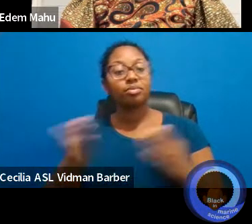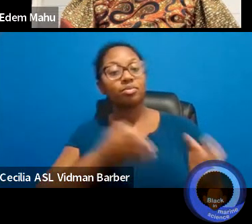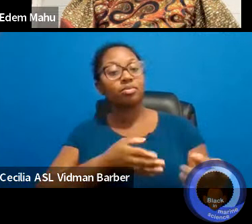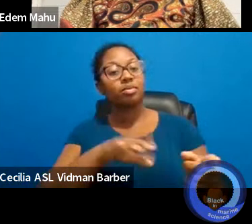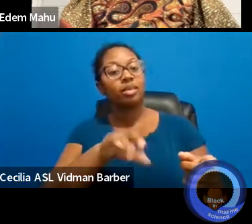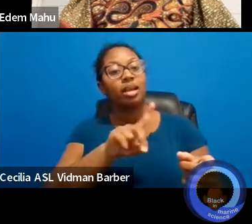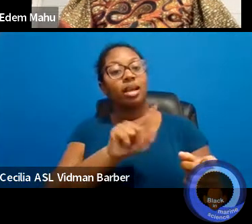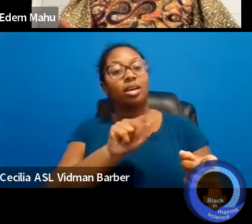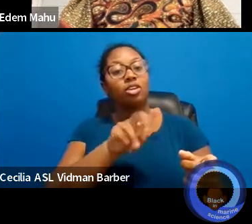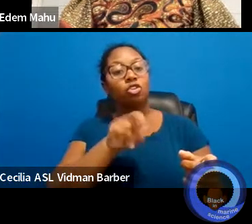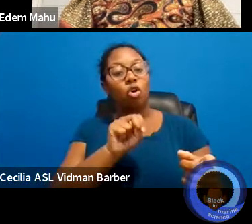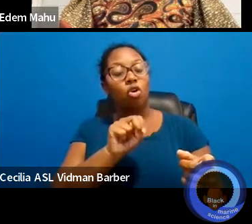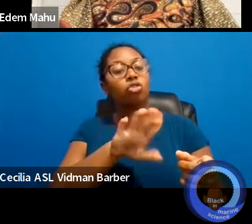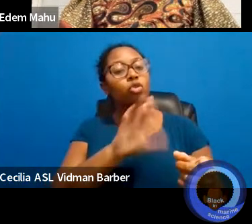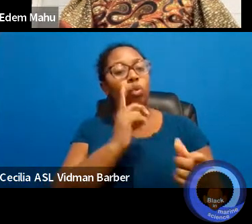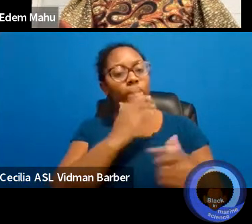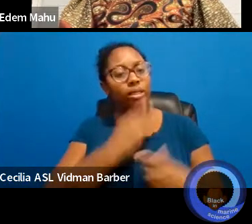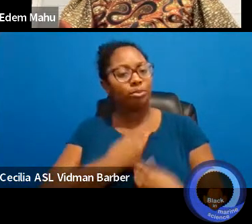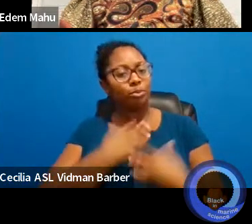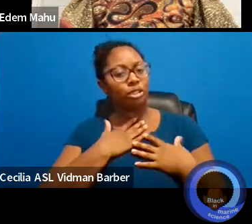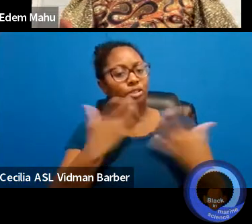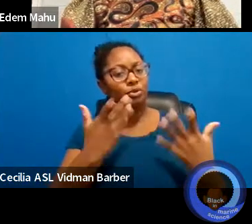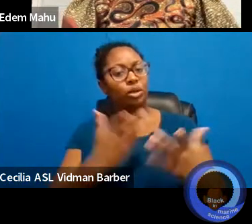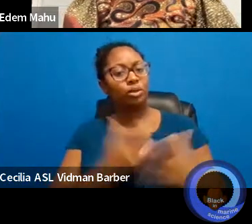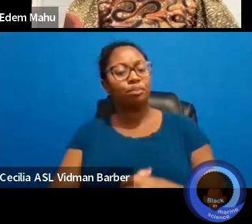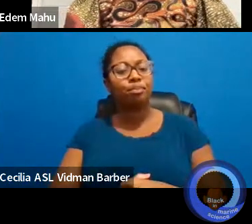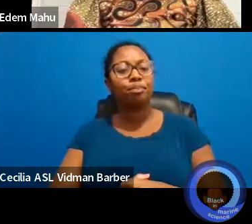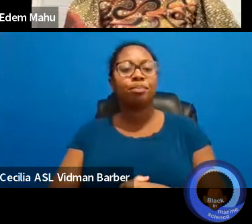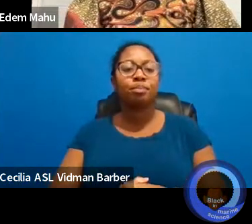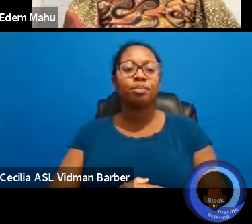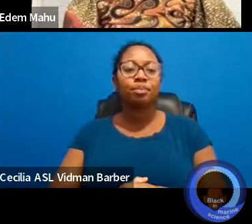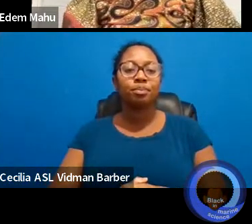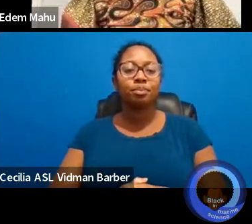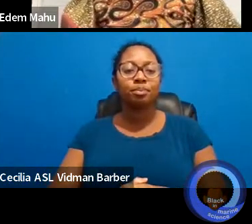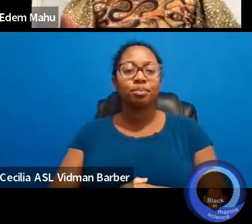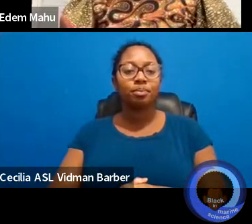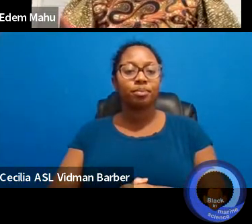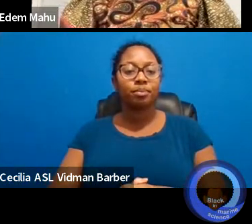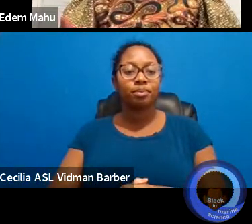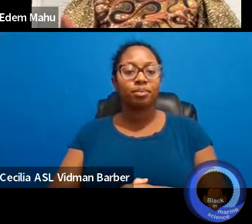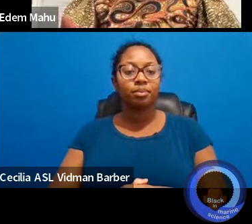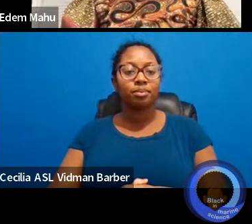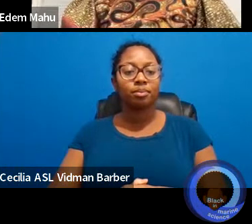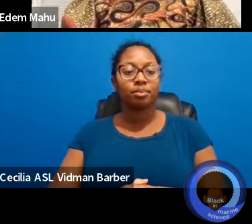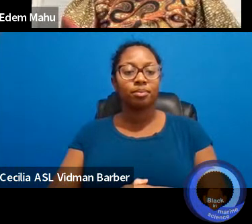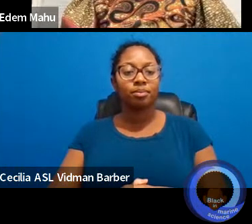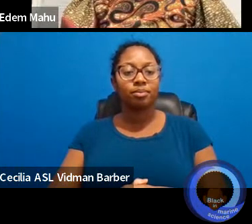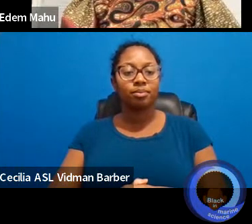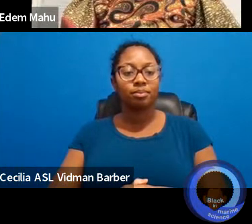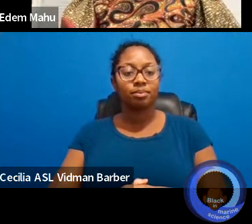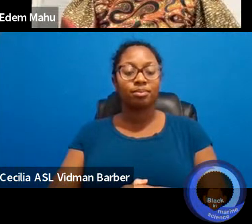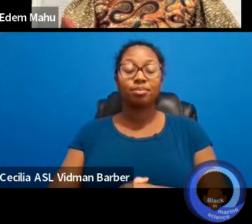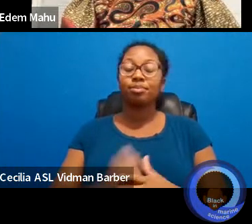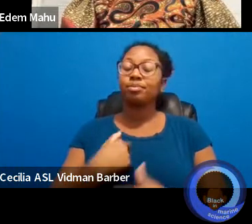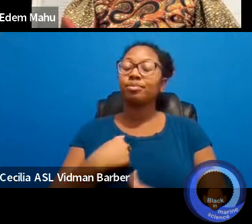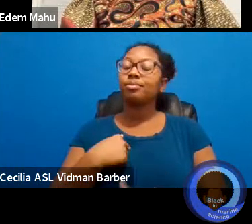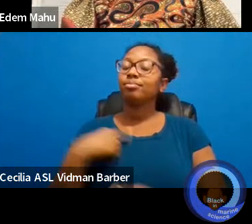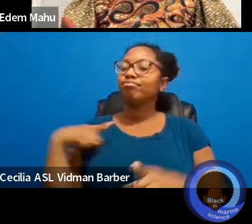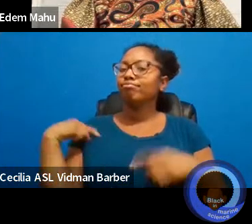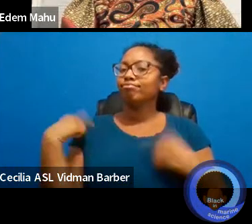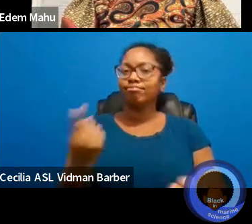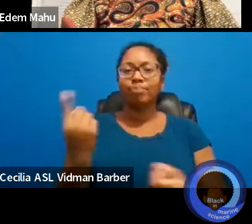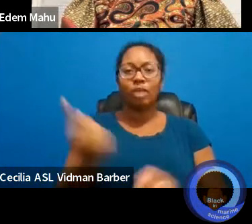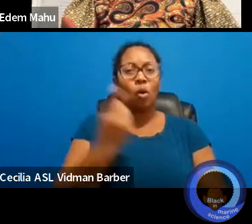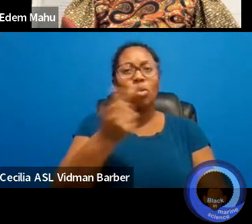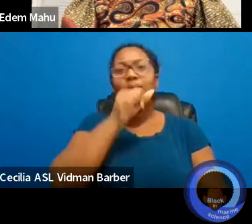behind becoming a marine scientist? So, okay, I've always been a nature lover, but